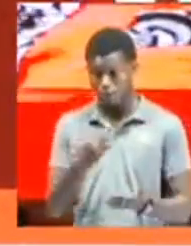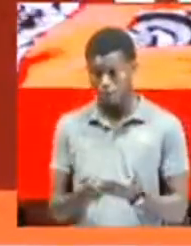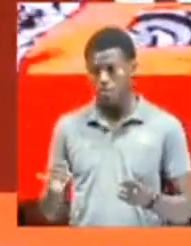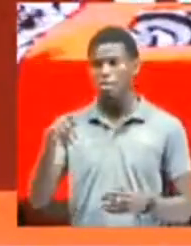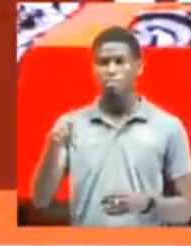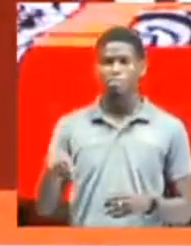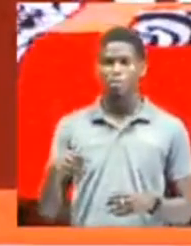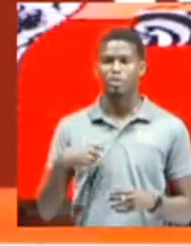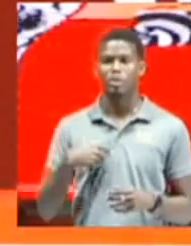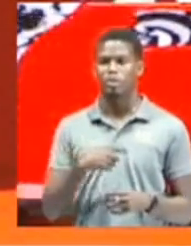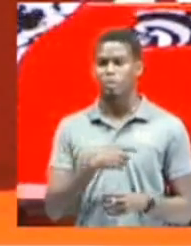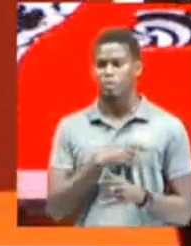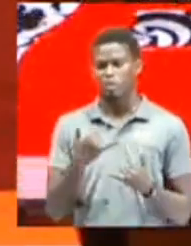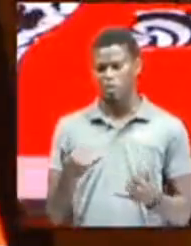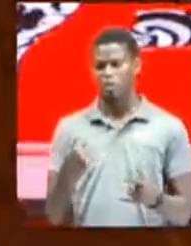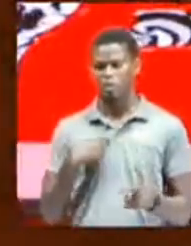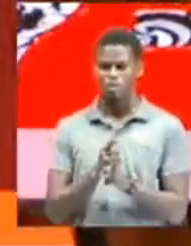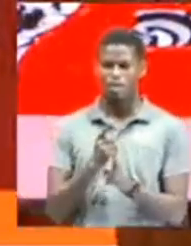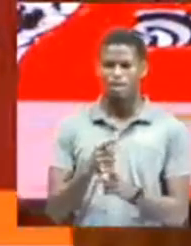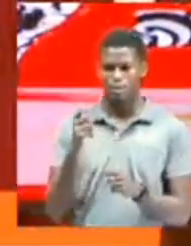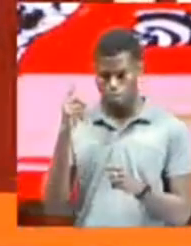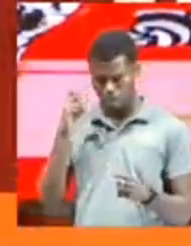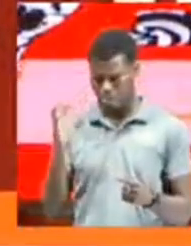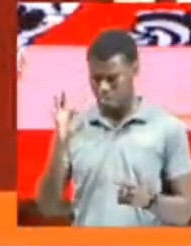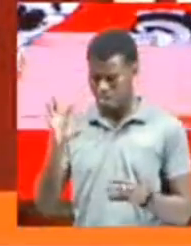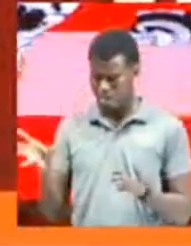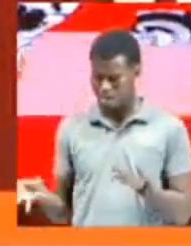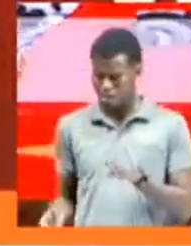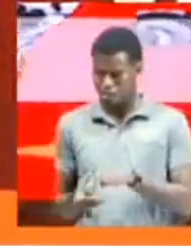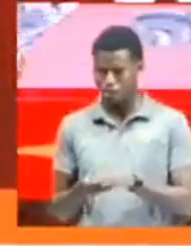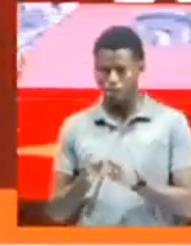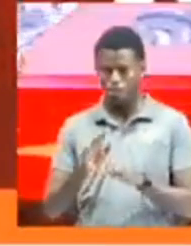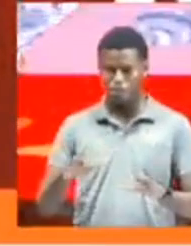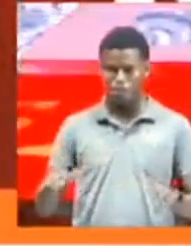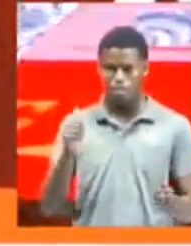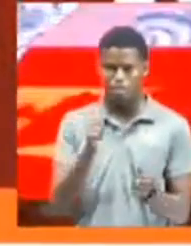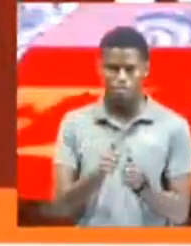9 dege more picnic pass.